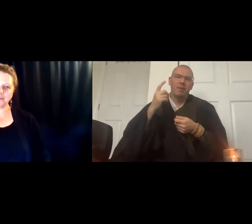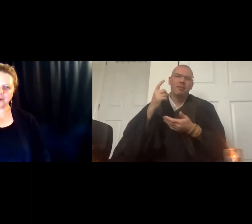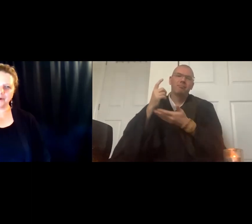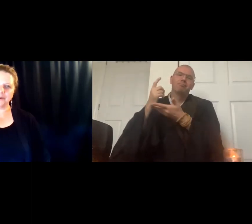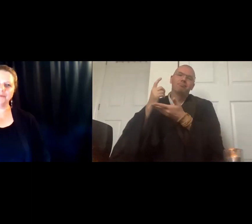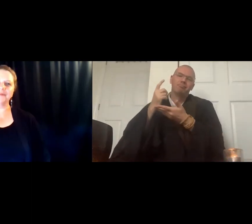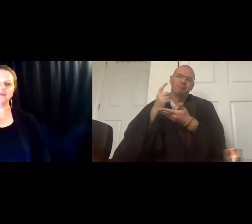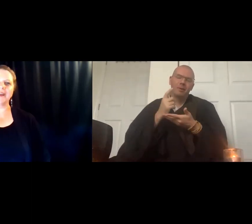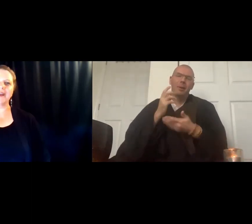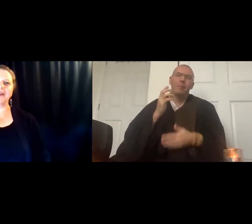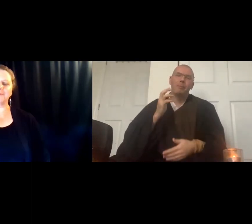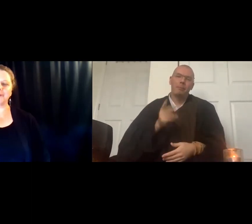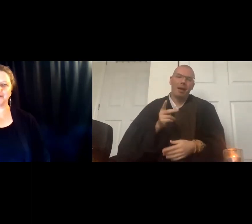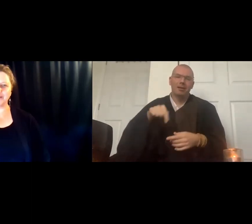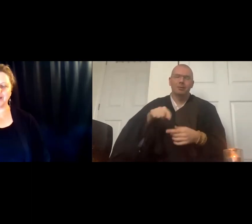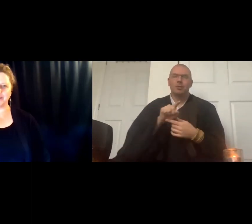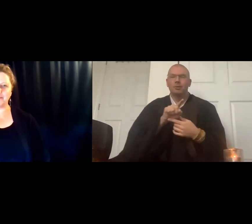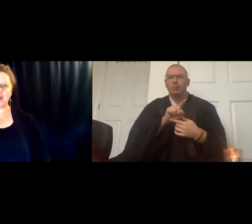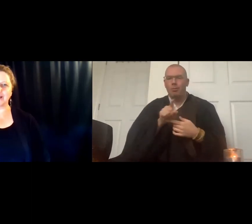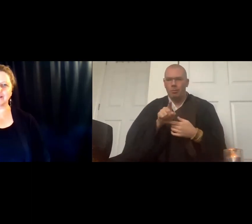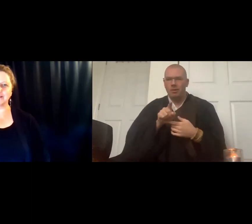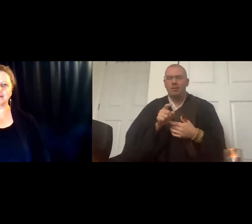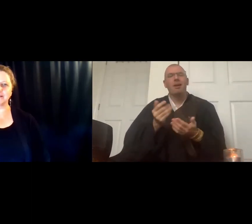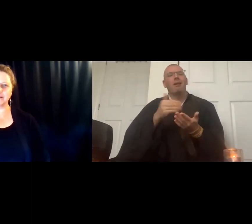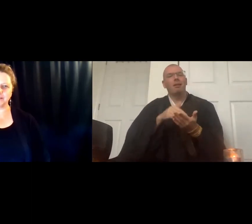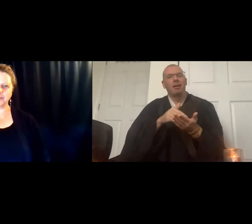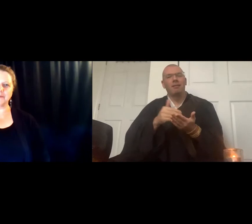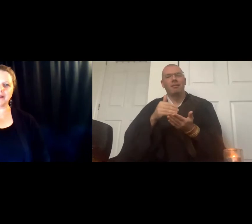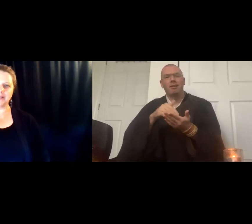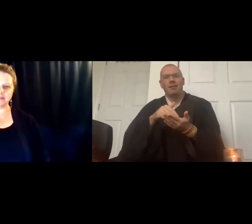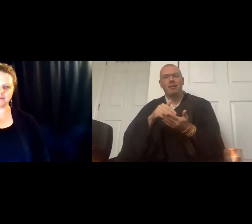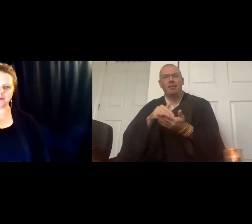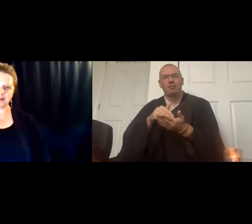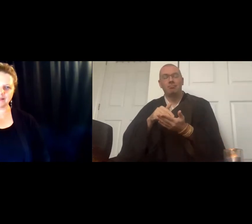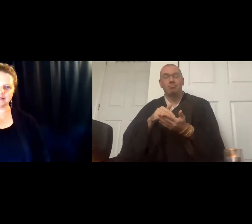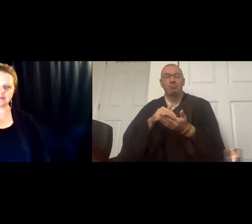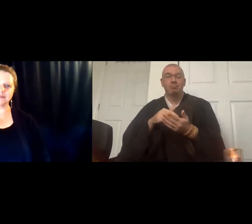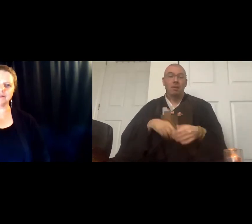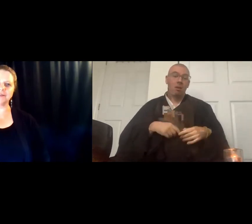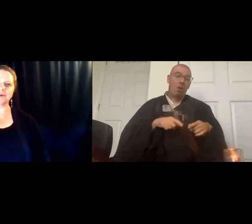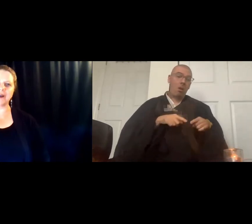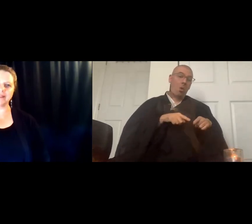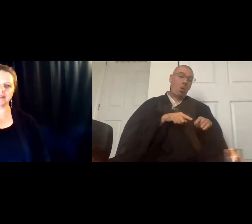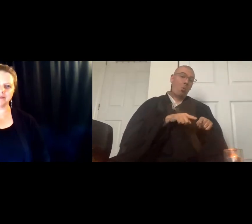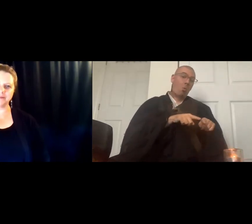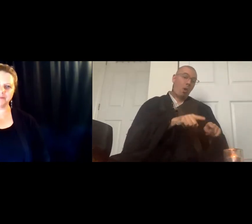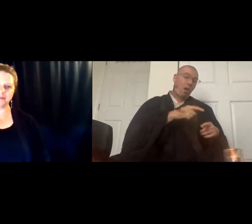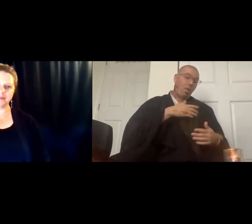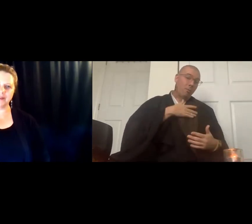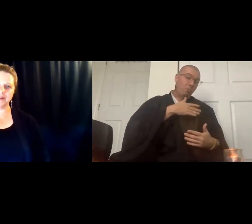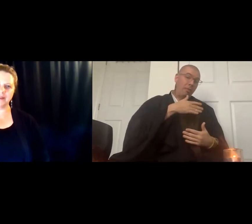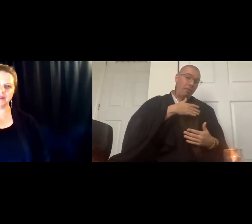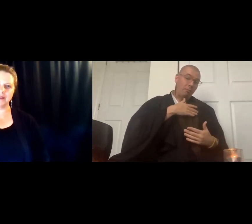let them go, and bring your attention back to your meditation practice, to your breath.